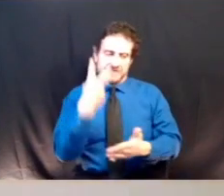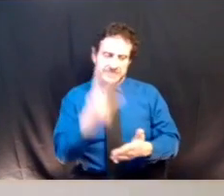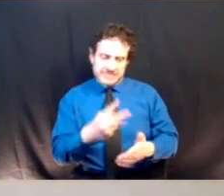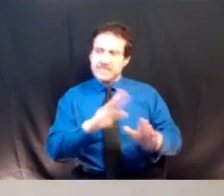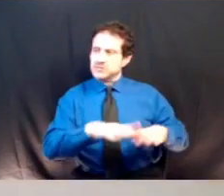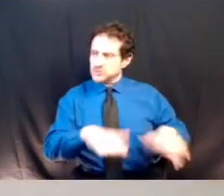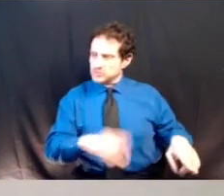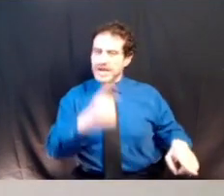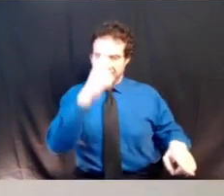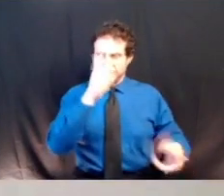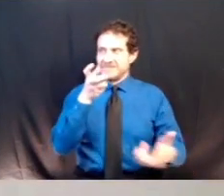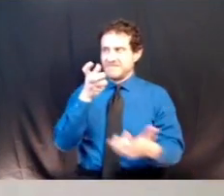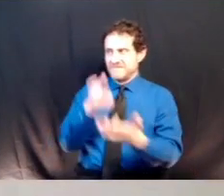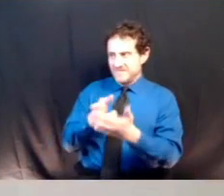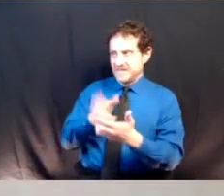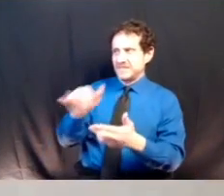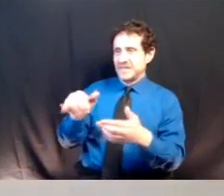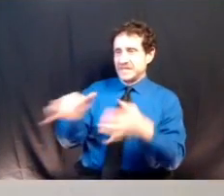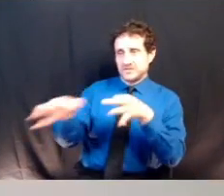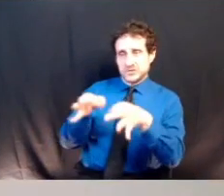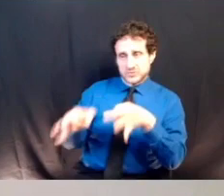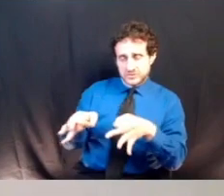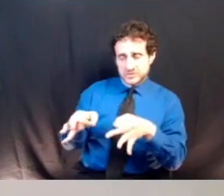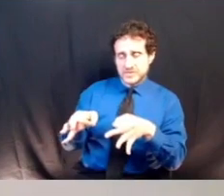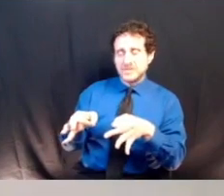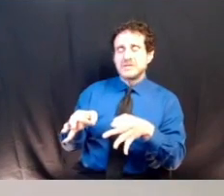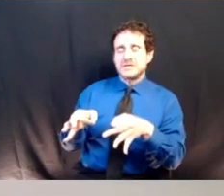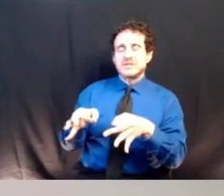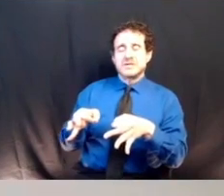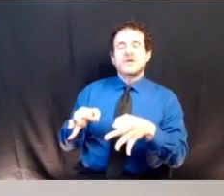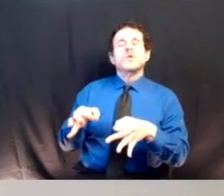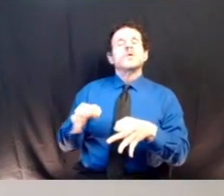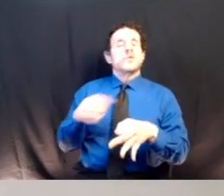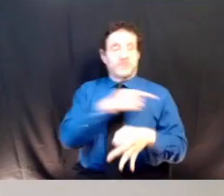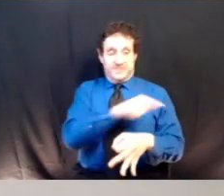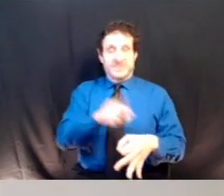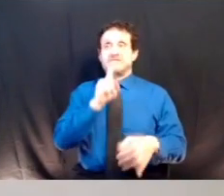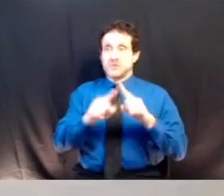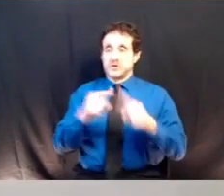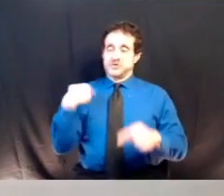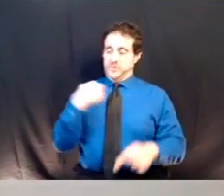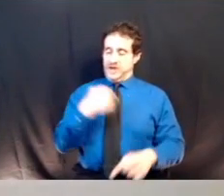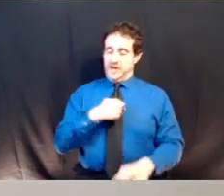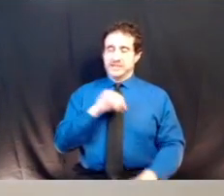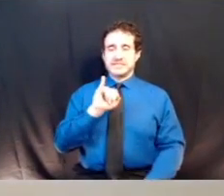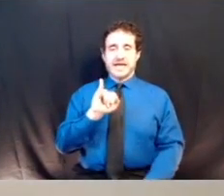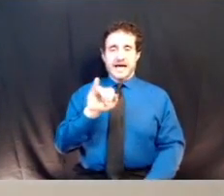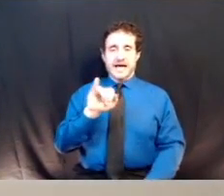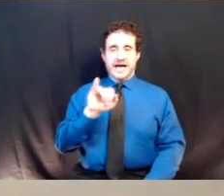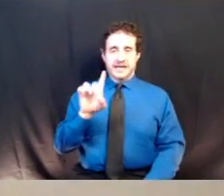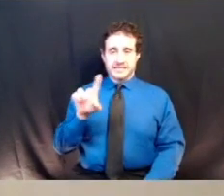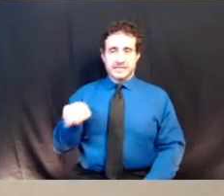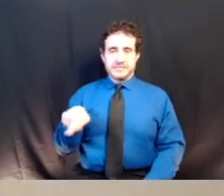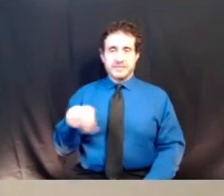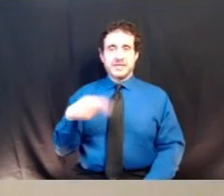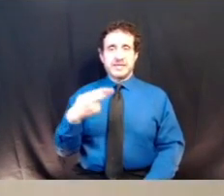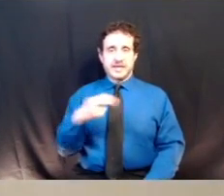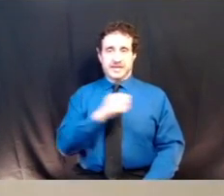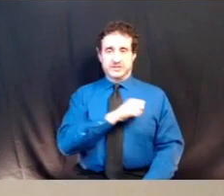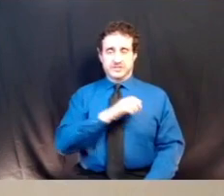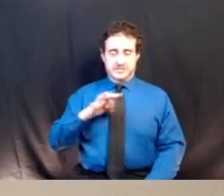description with IDPH staff. Again, we also have some specialists who are